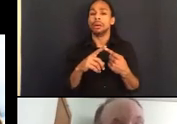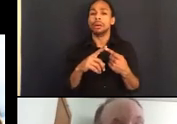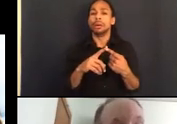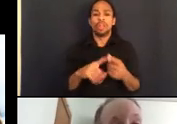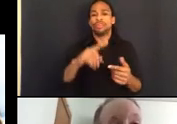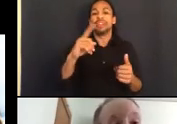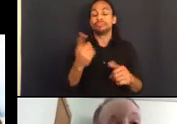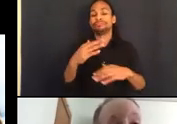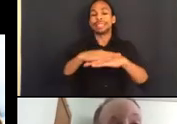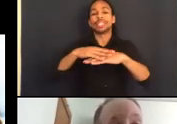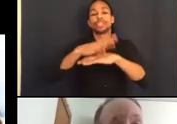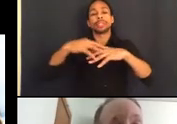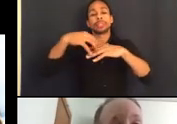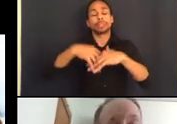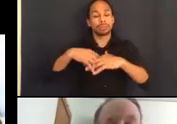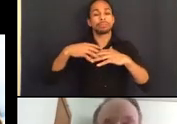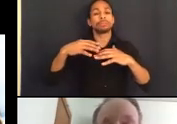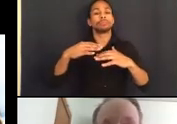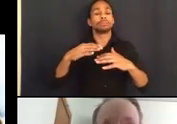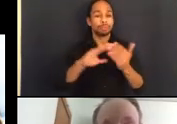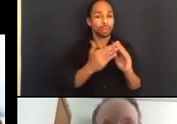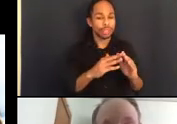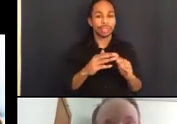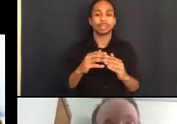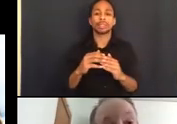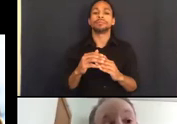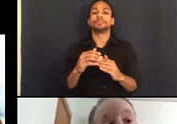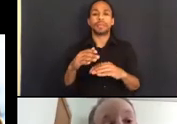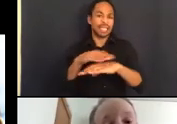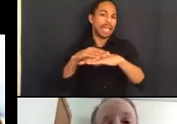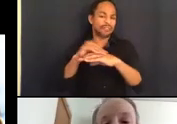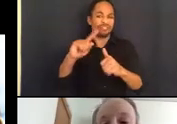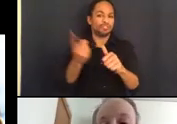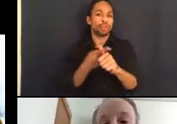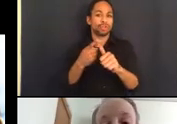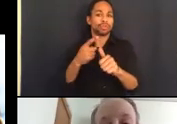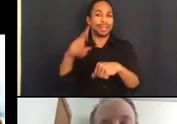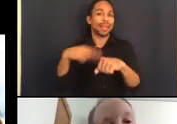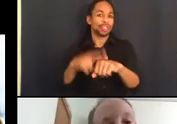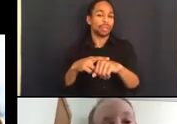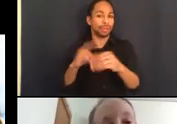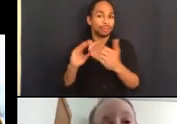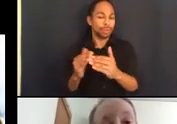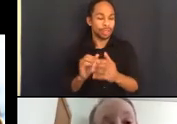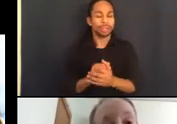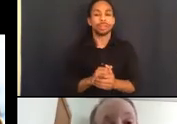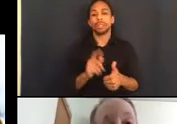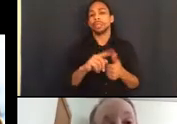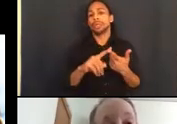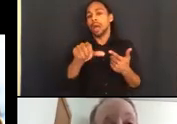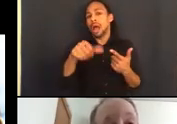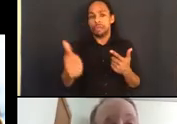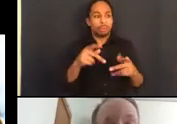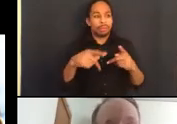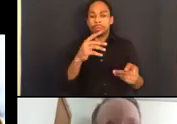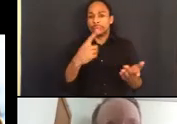Nation communities, Diné communities, Native American communities here, First People. Others have spoken to the